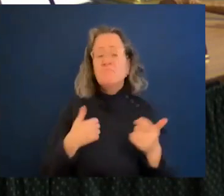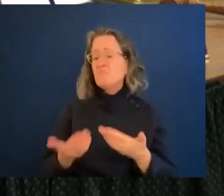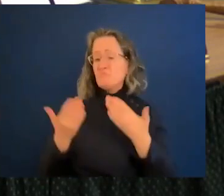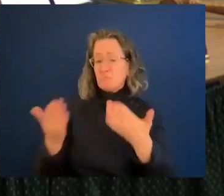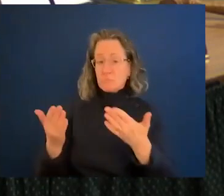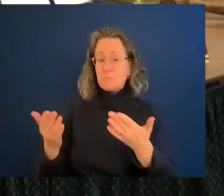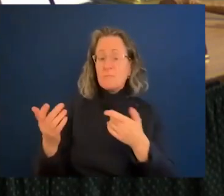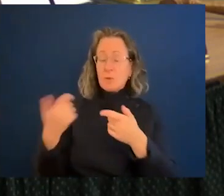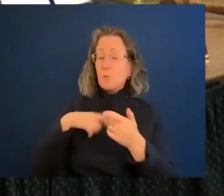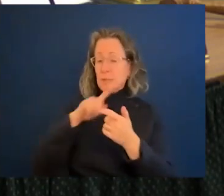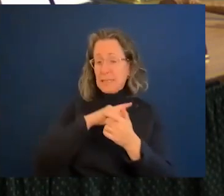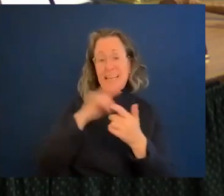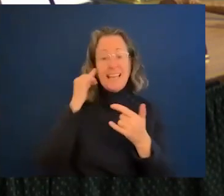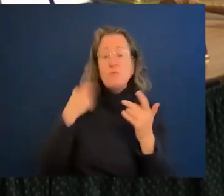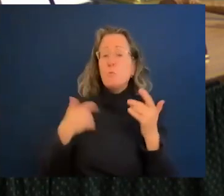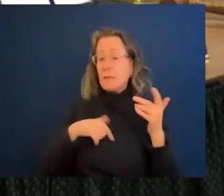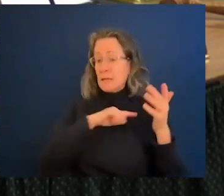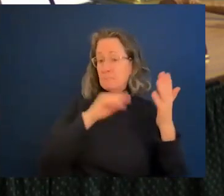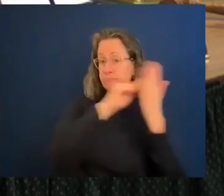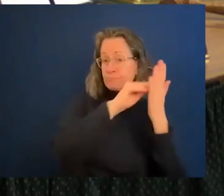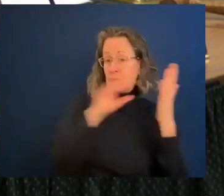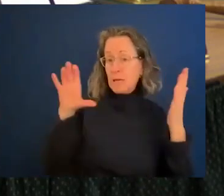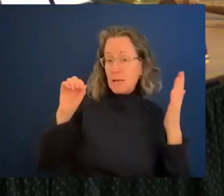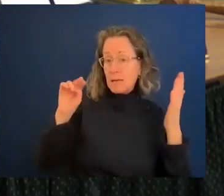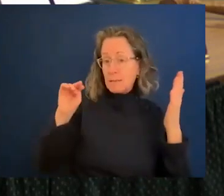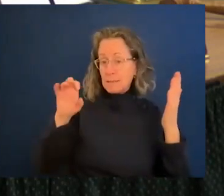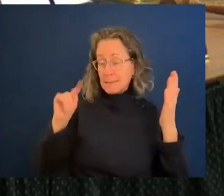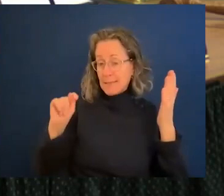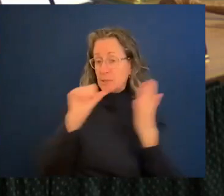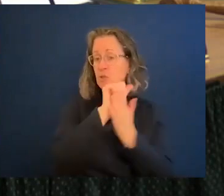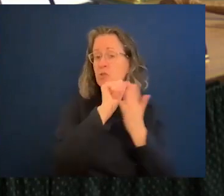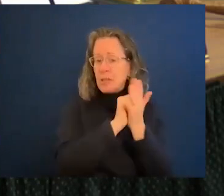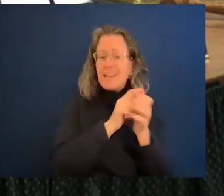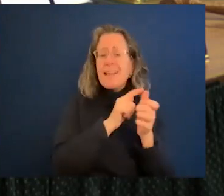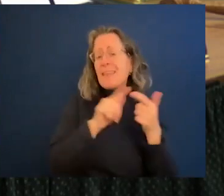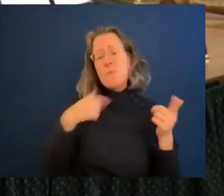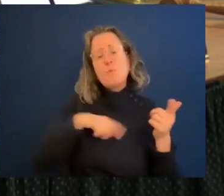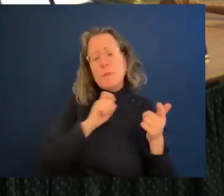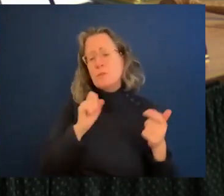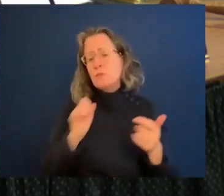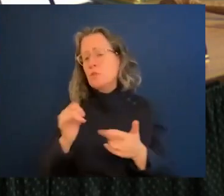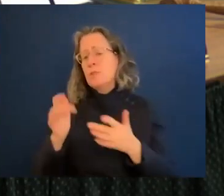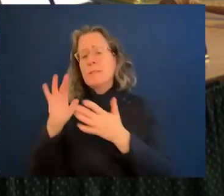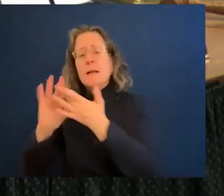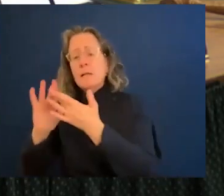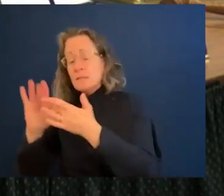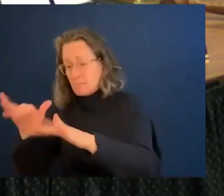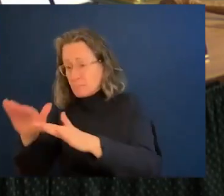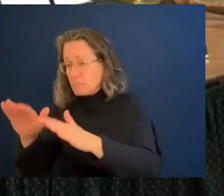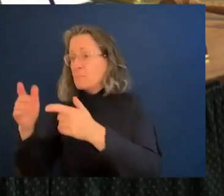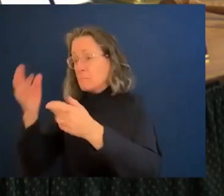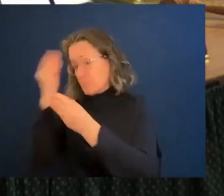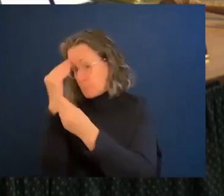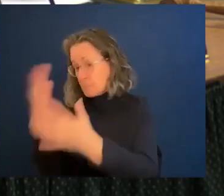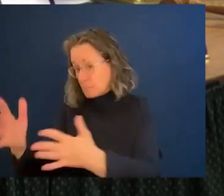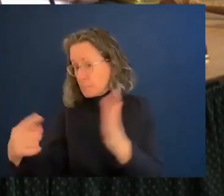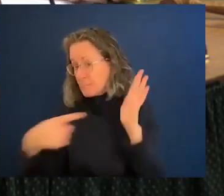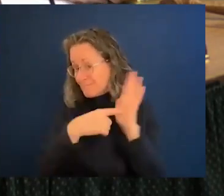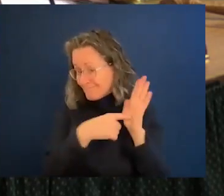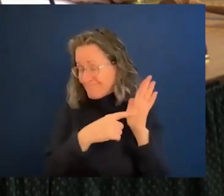that it'll be on the consent agenda and they can feel free to speak during the public comment uh about it and even ask us to pull it if they want to talk about even